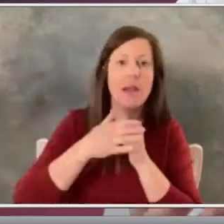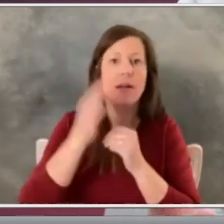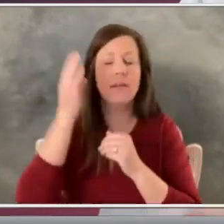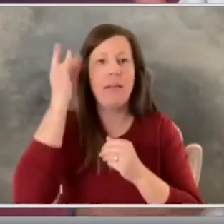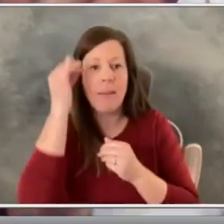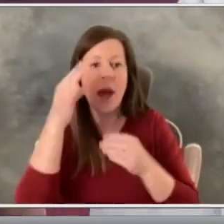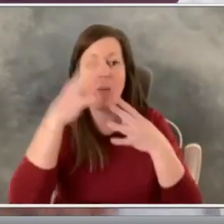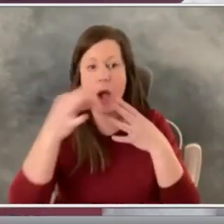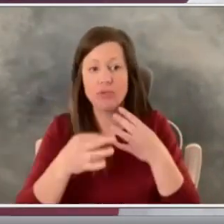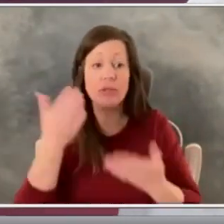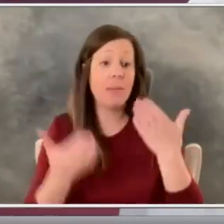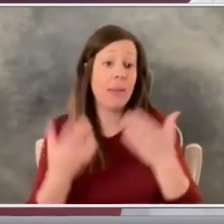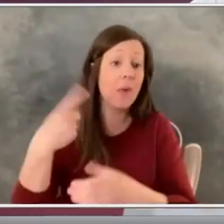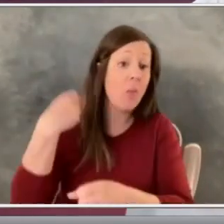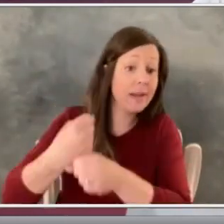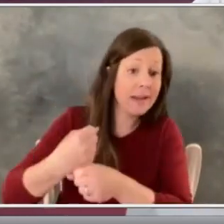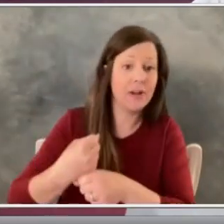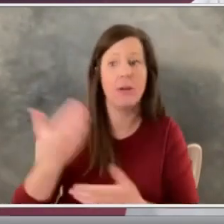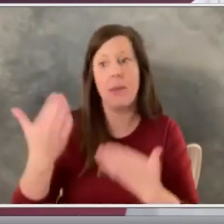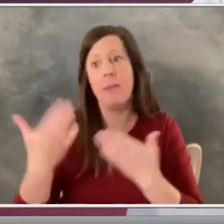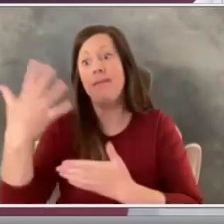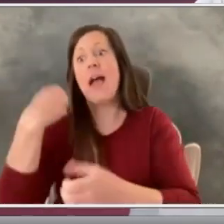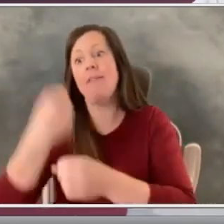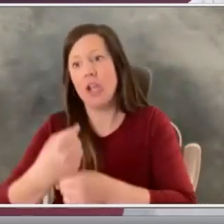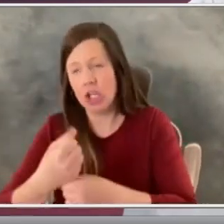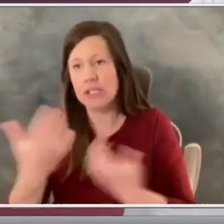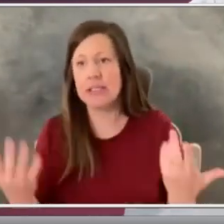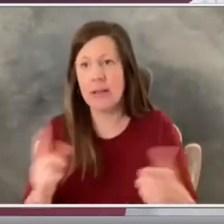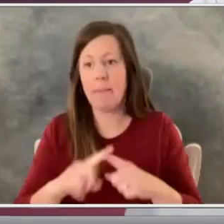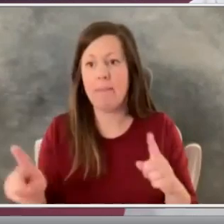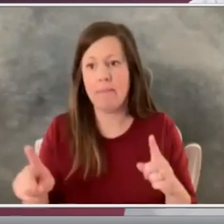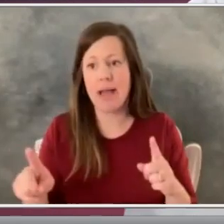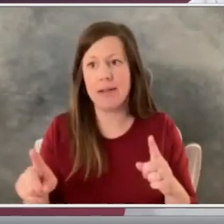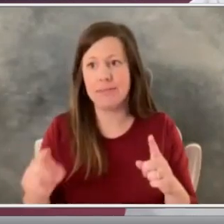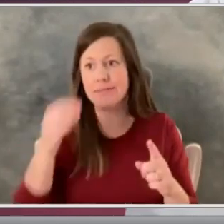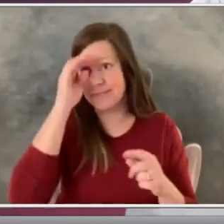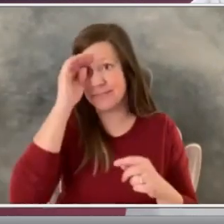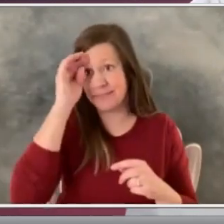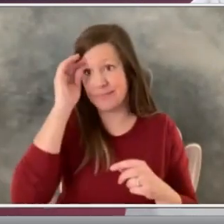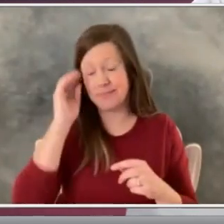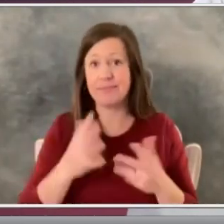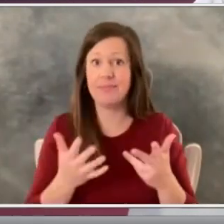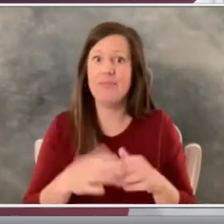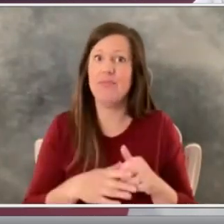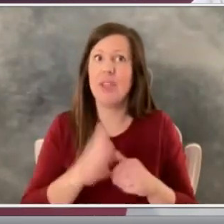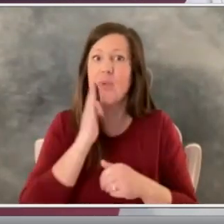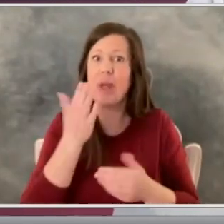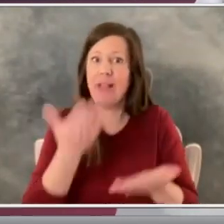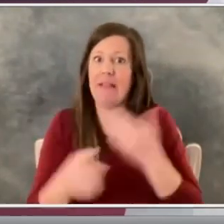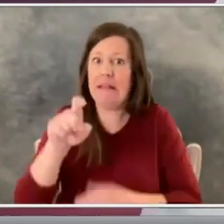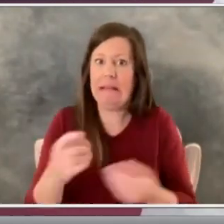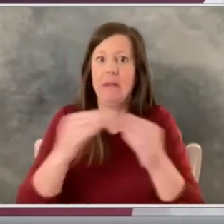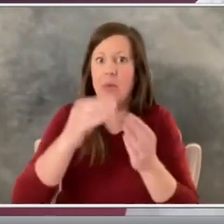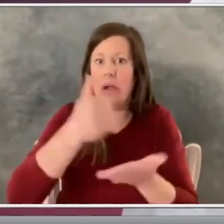be a year from now, it might be 5 years from now, but at some point it's, likely almost certain that you're going to need more help to care for your loved